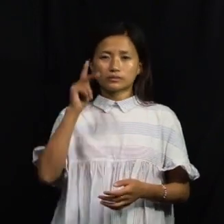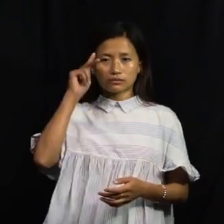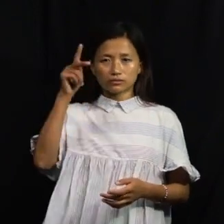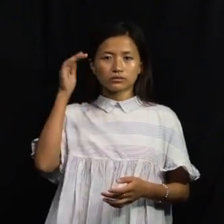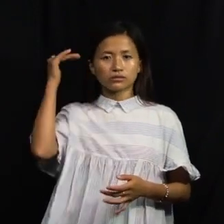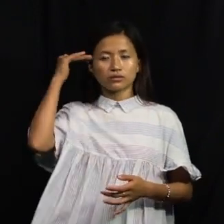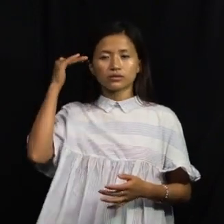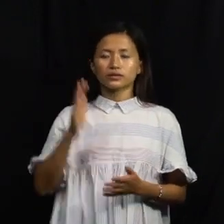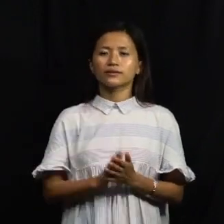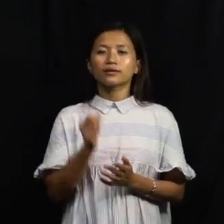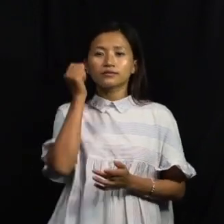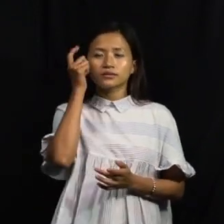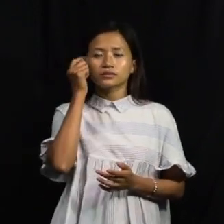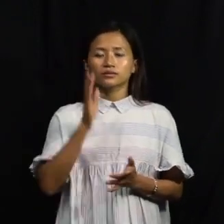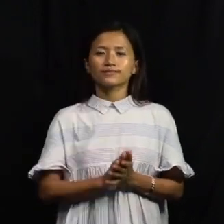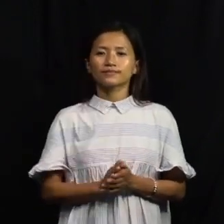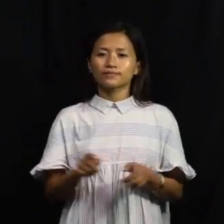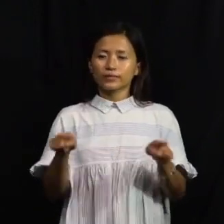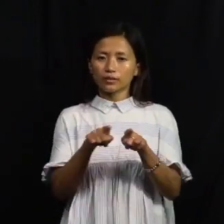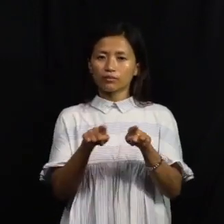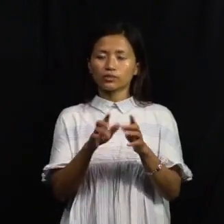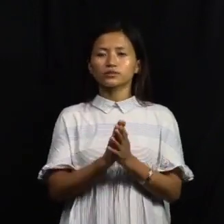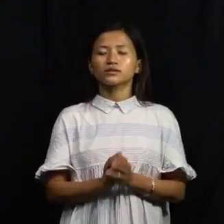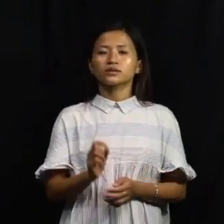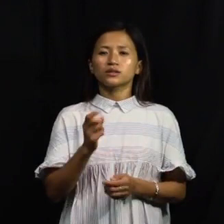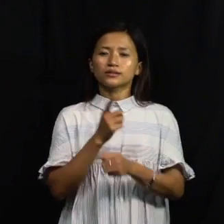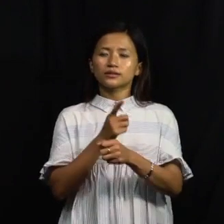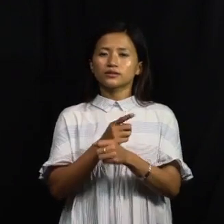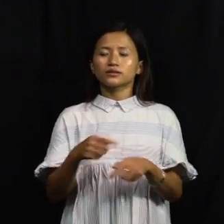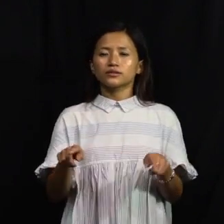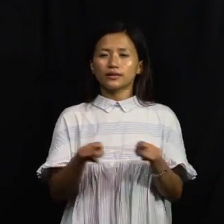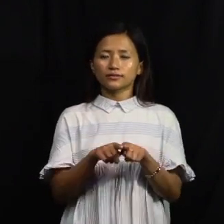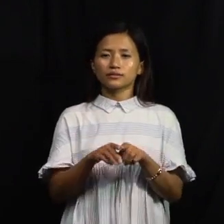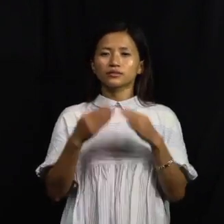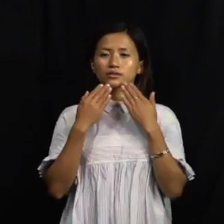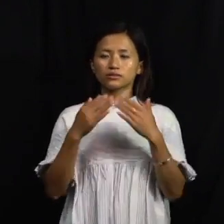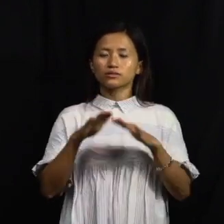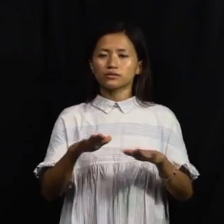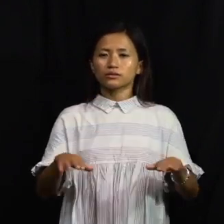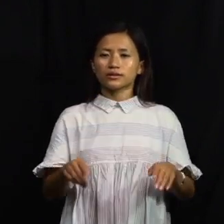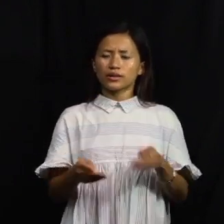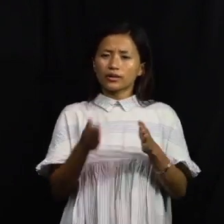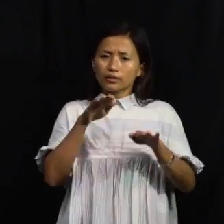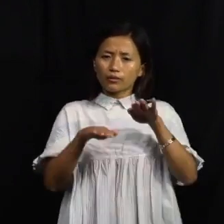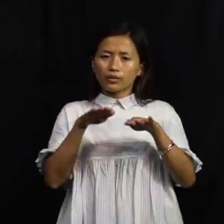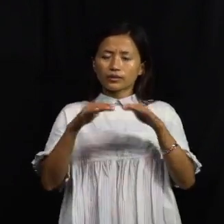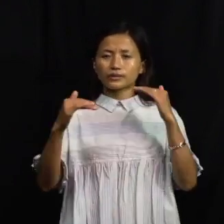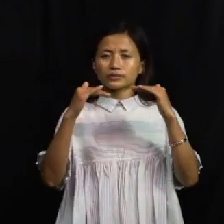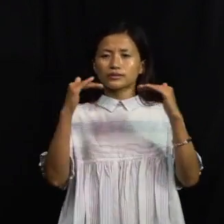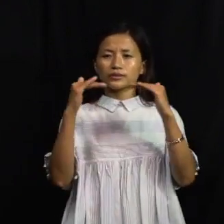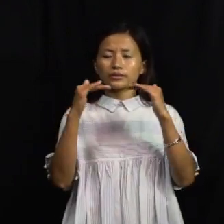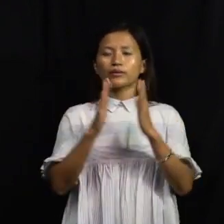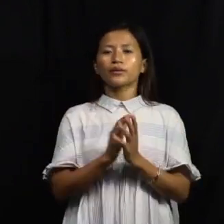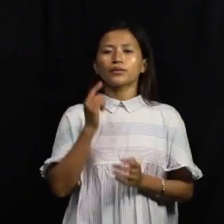the understanding, right? So both the teacher and the student is equally important in the process